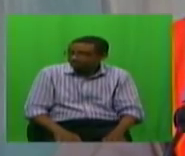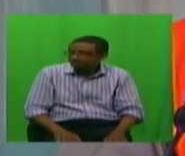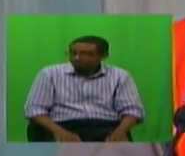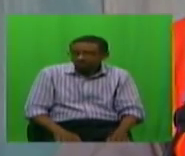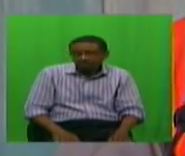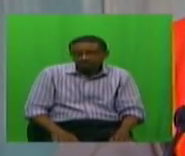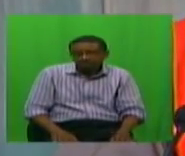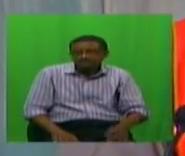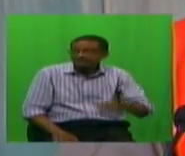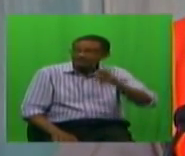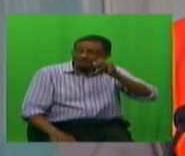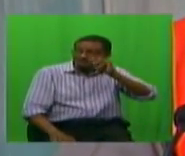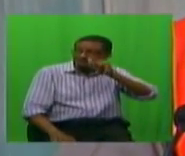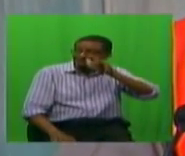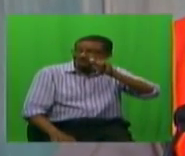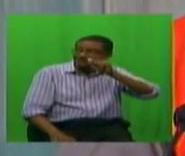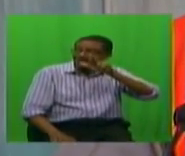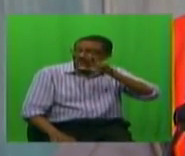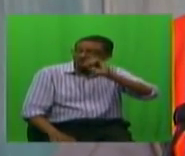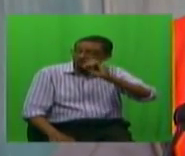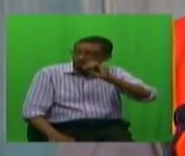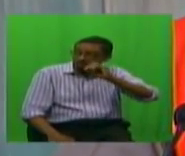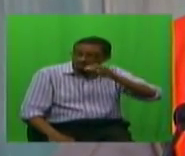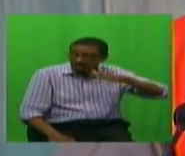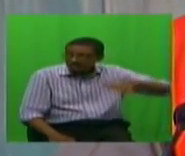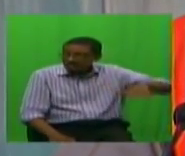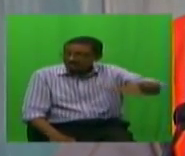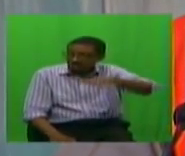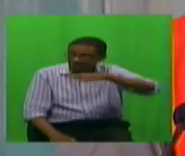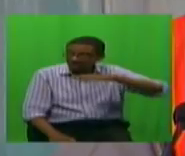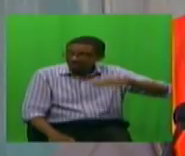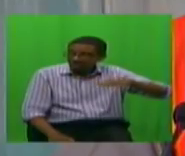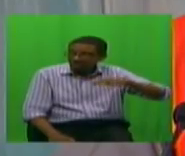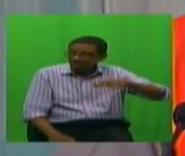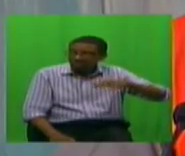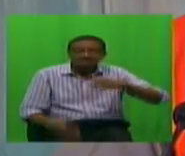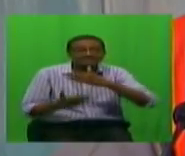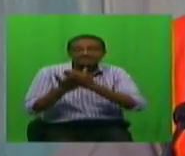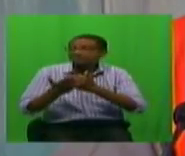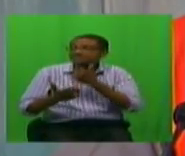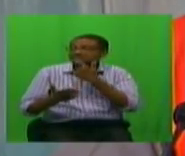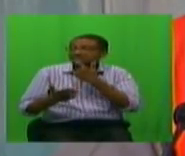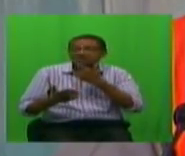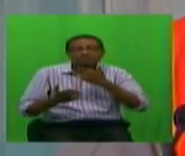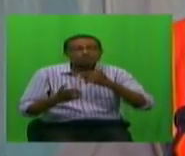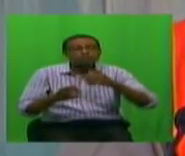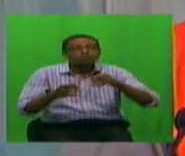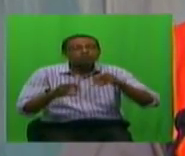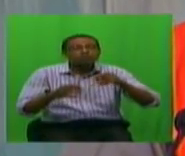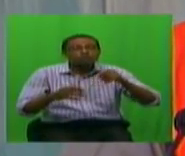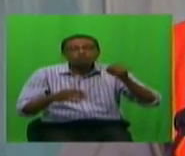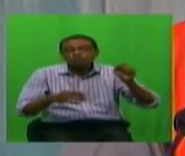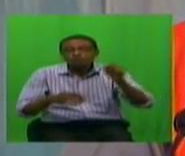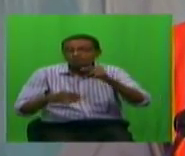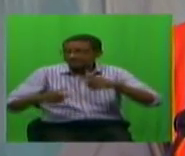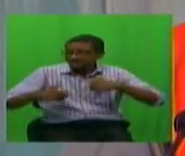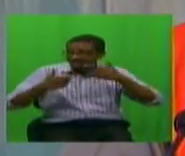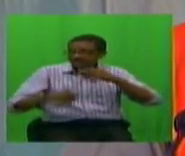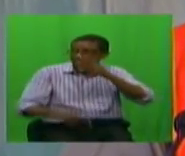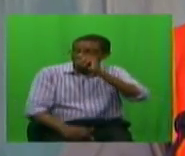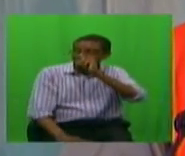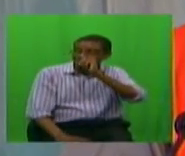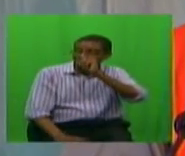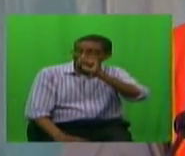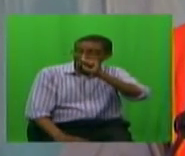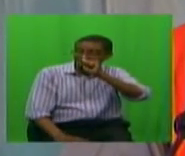Mayaro area was that we should remove the whole of Mafikin, the entire village, and move it out.